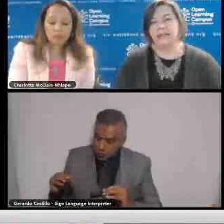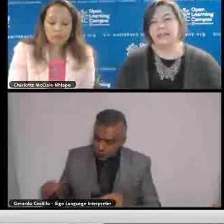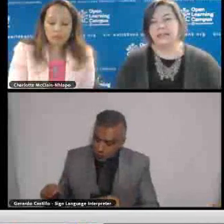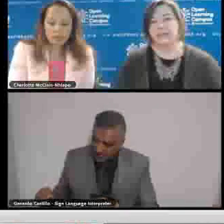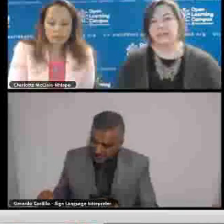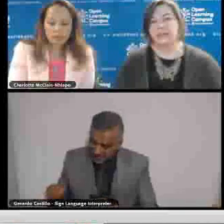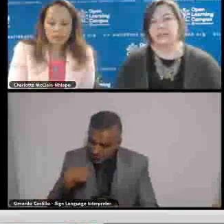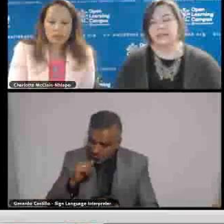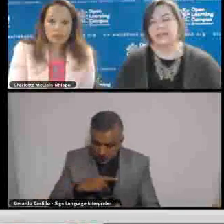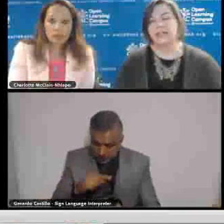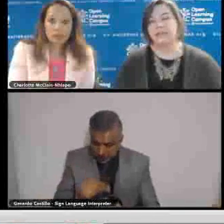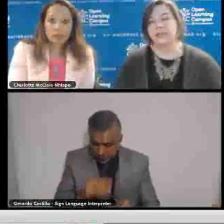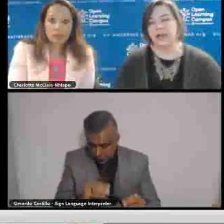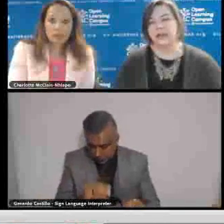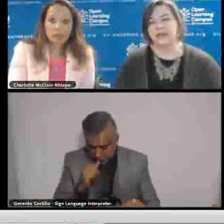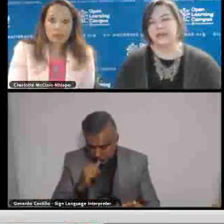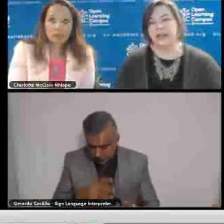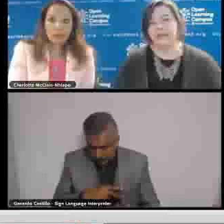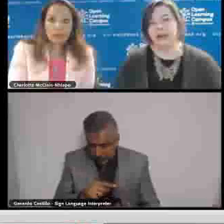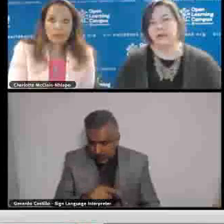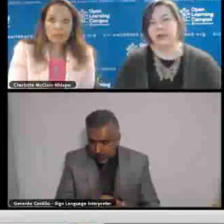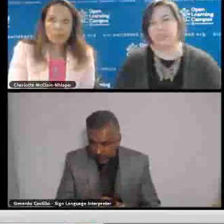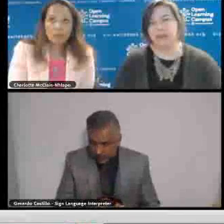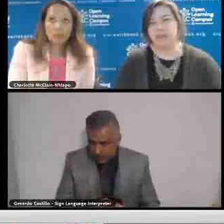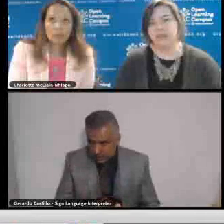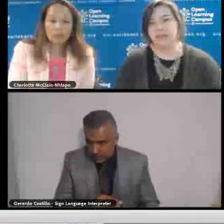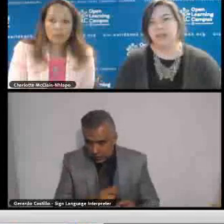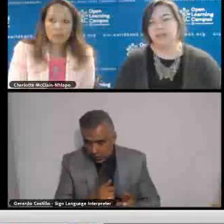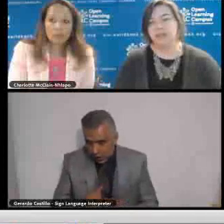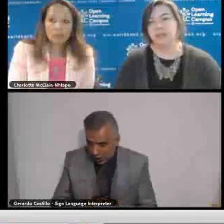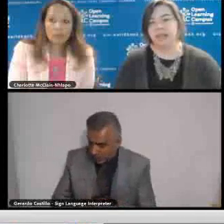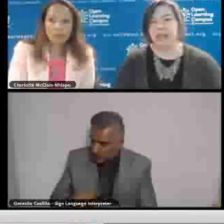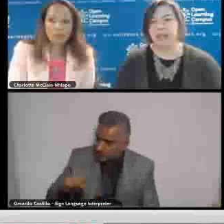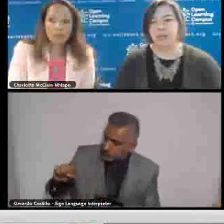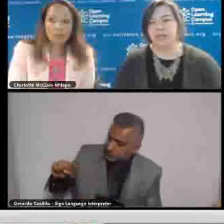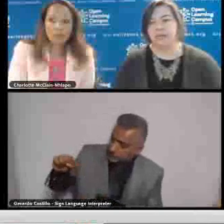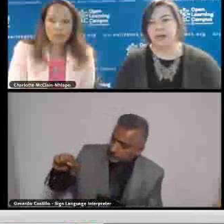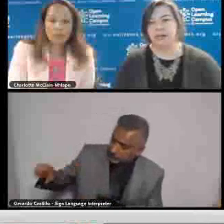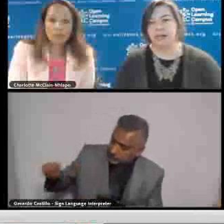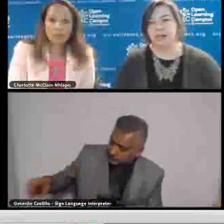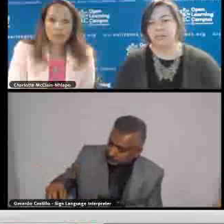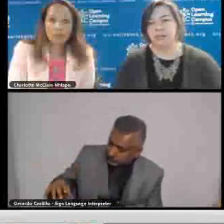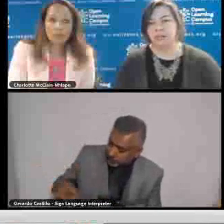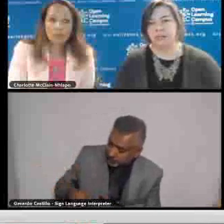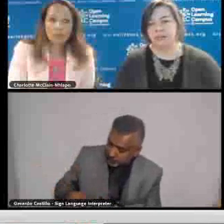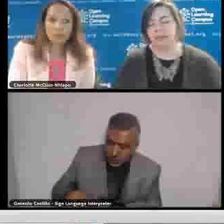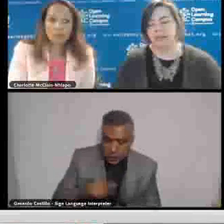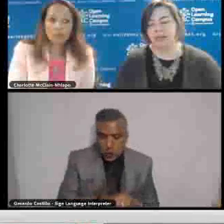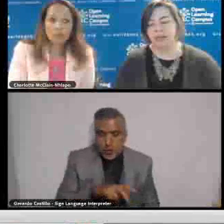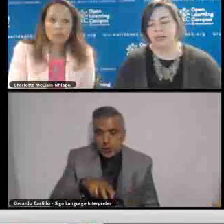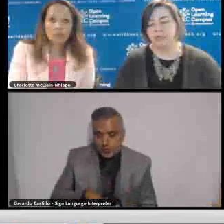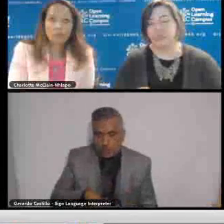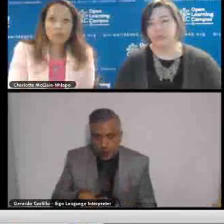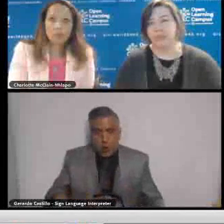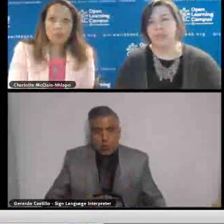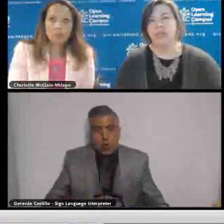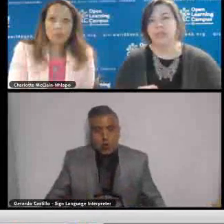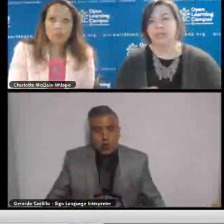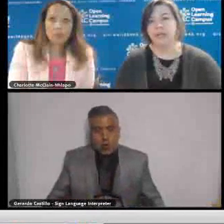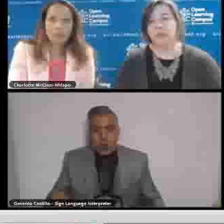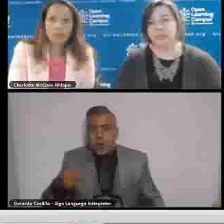the deliverer of the evacuation message. So when they went around on a moto with a bullhorn to